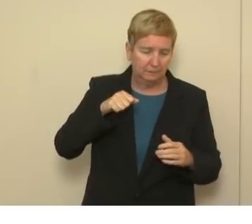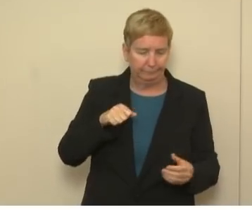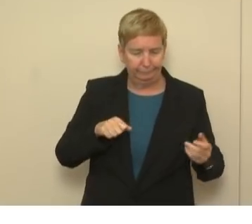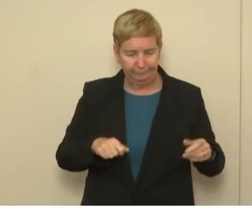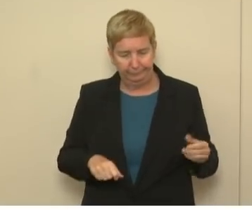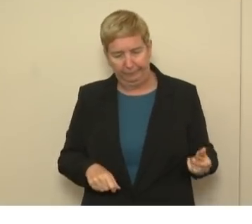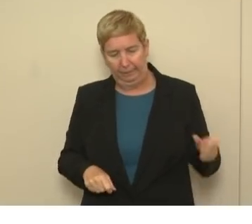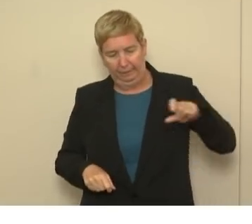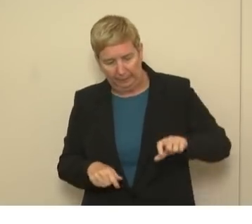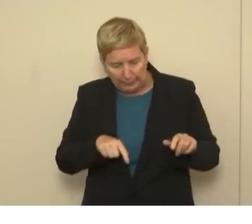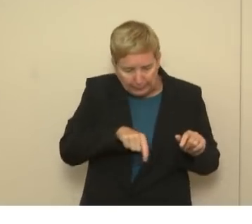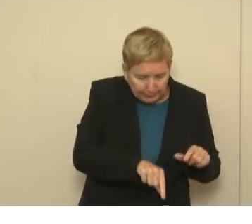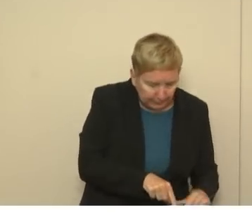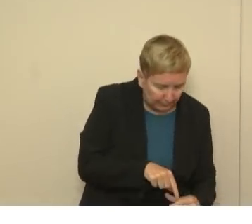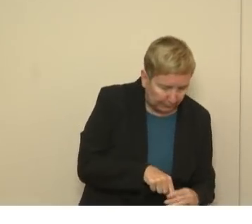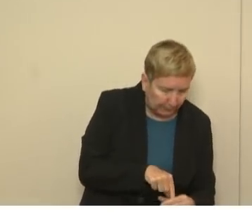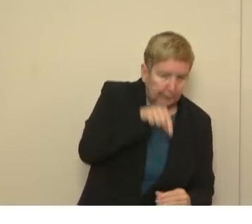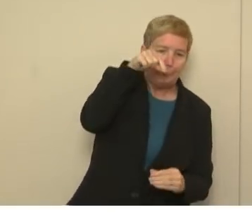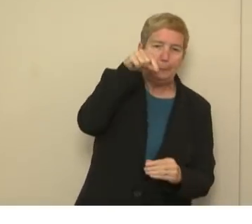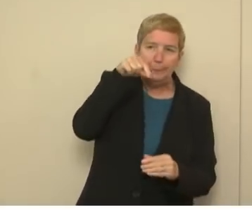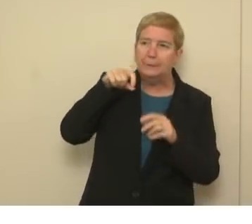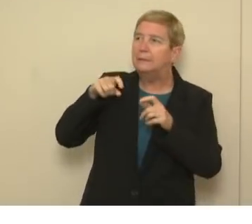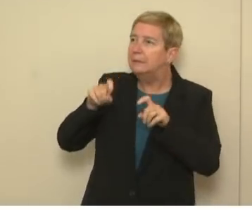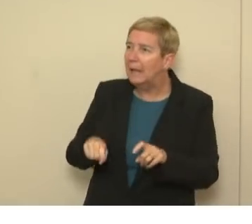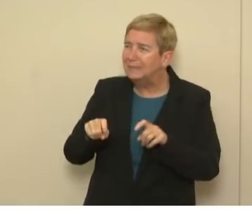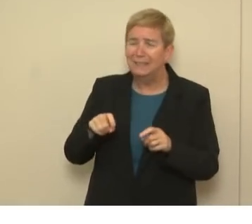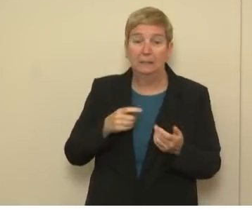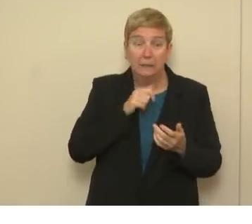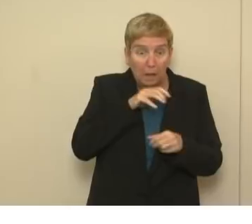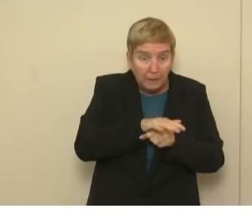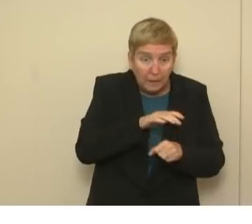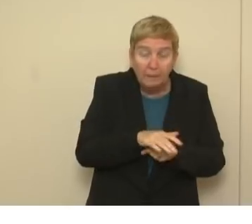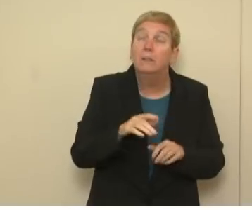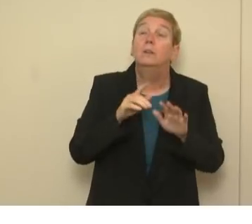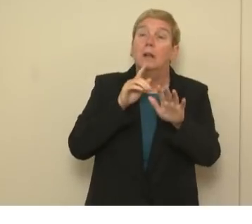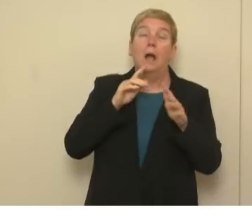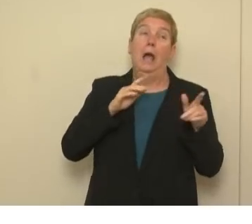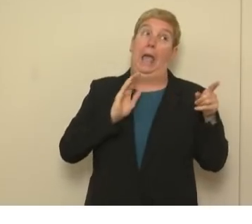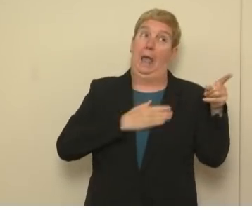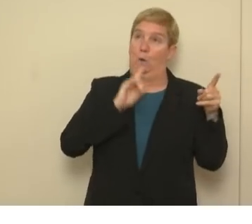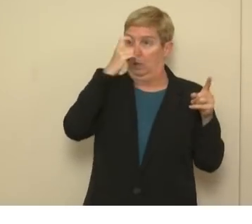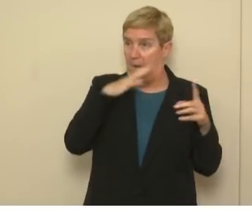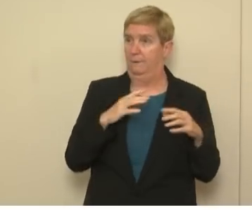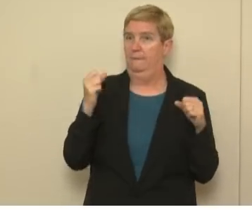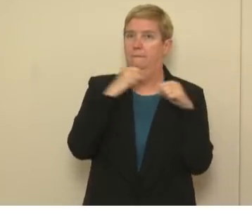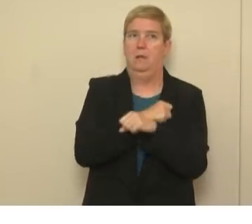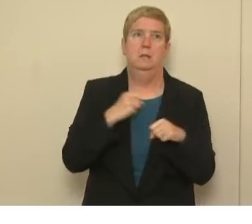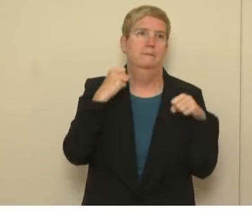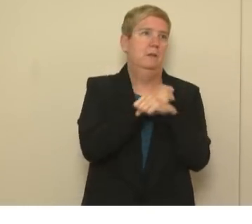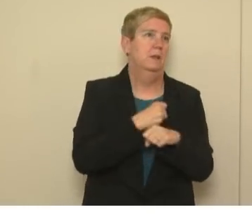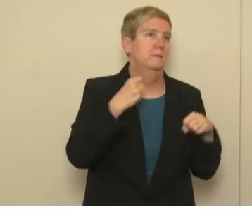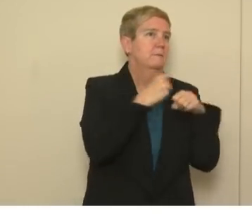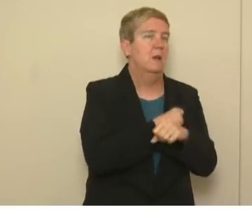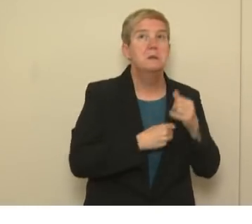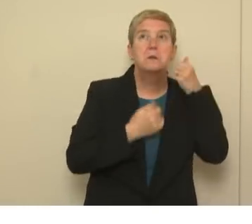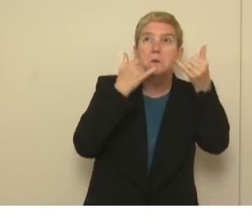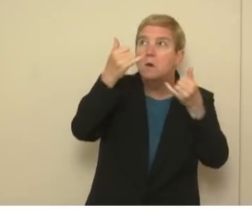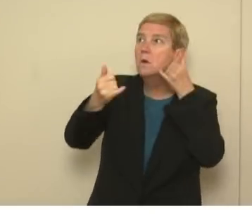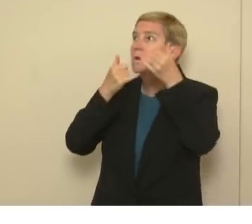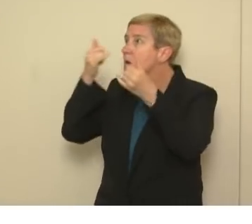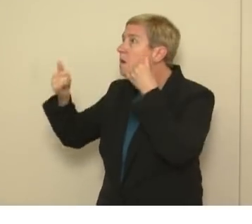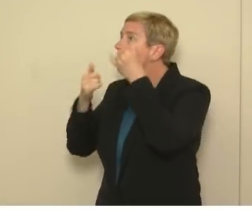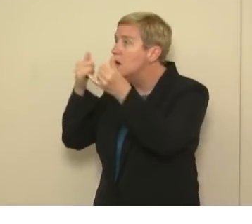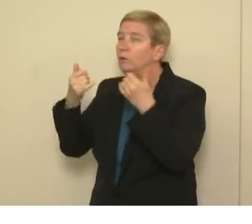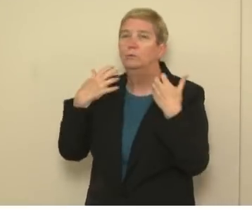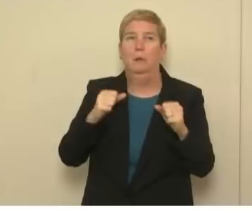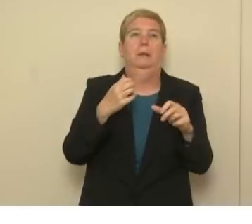specimen in. And so, I'm proud to say that our governor is fighting very hard for us, and does call these manufacturers to get